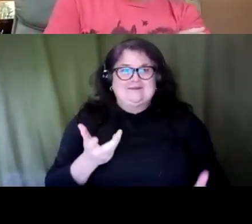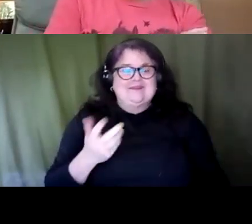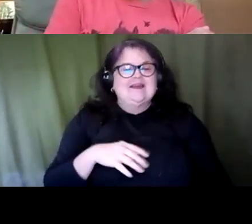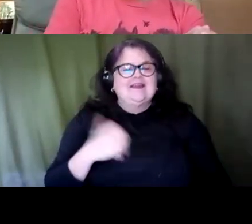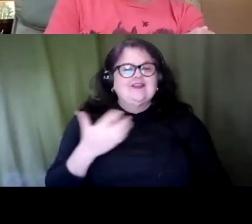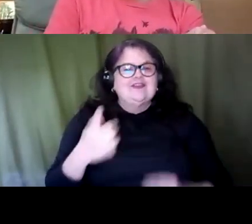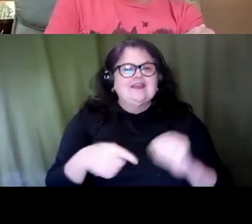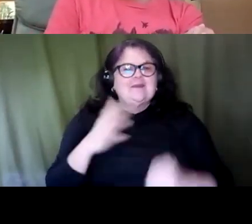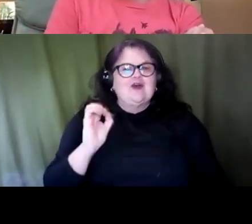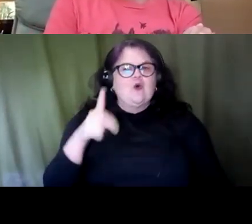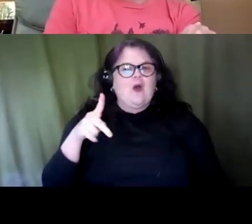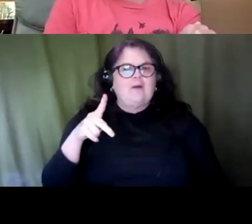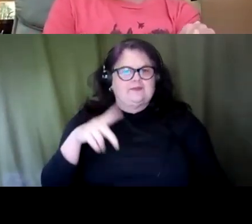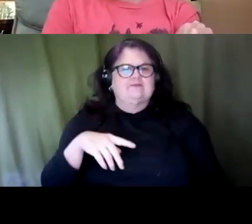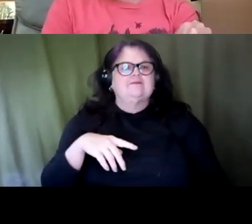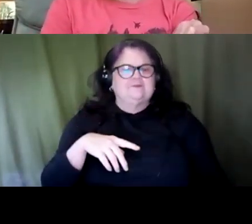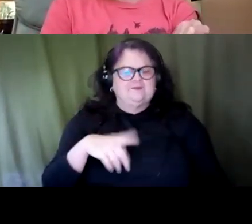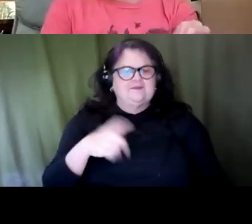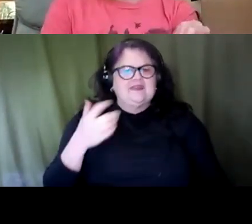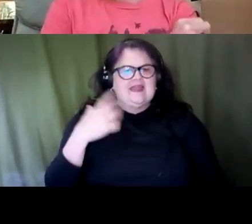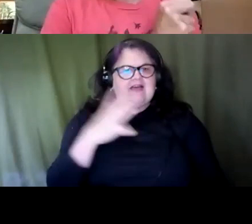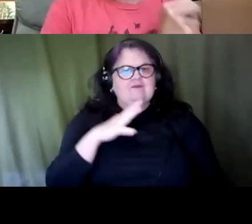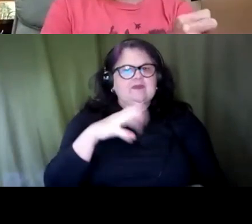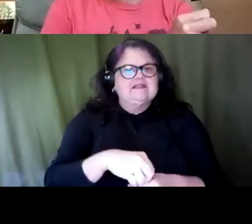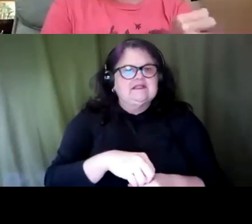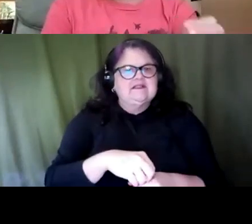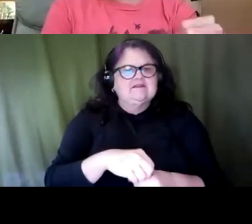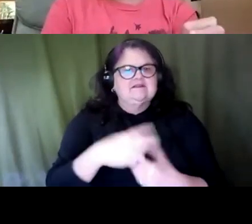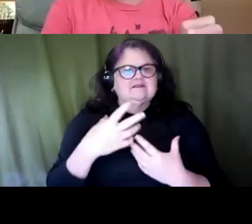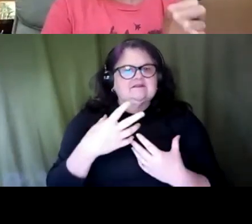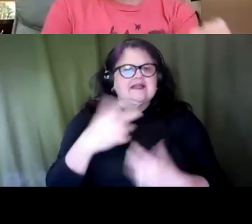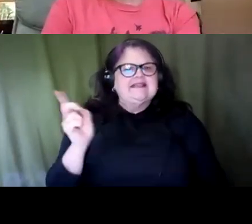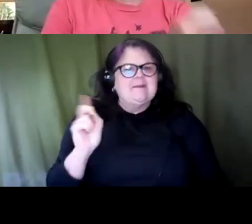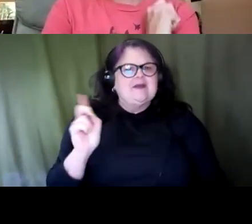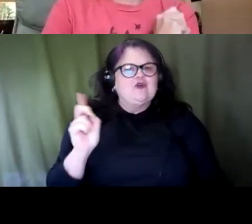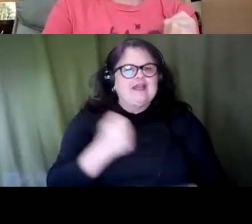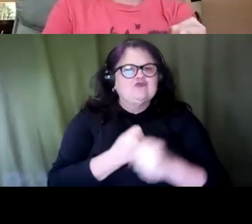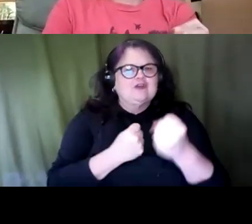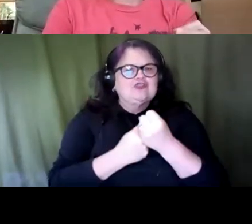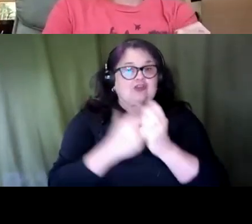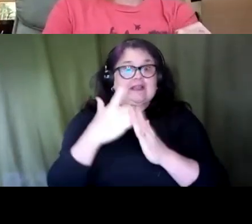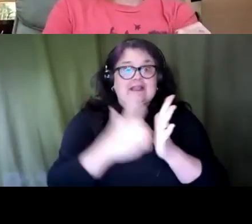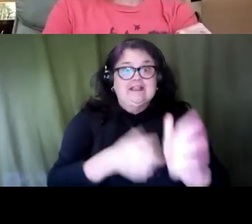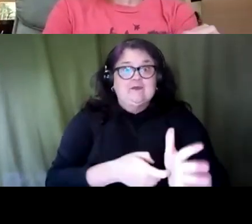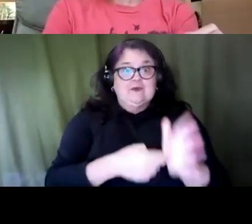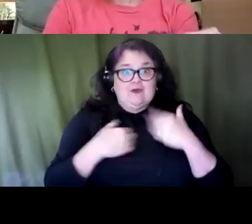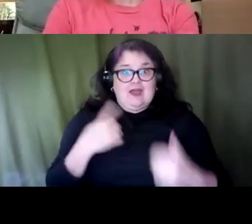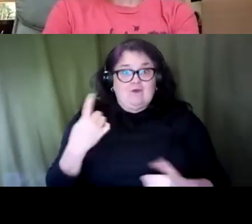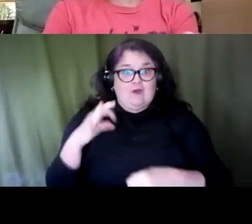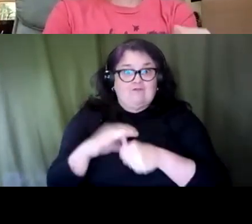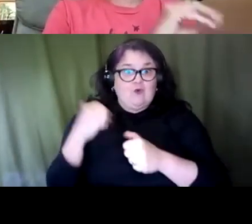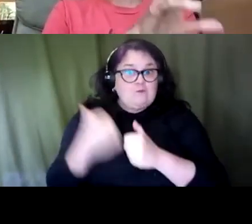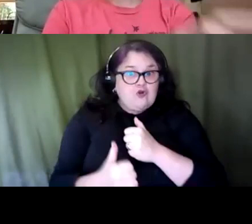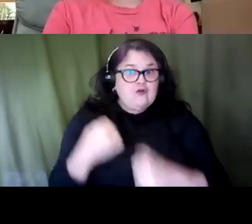Another thing about cooperative corporations is that they have a built-in democratic structure. It's legally required that you have one vote per member.